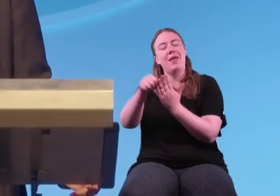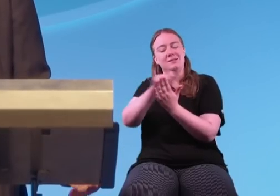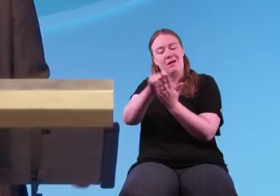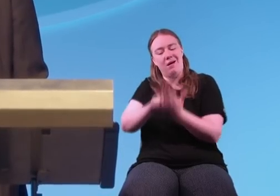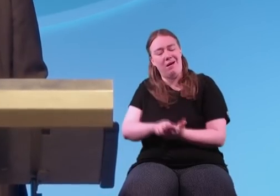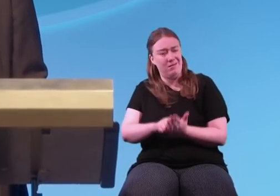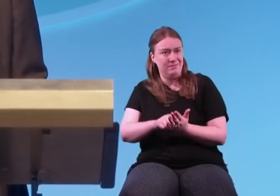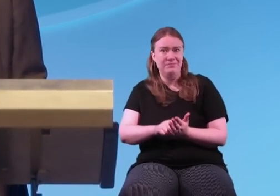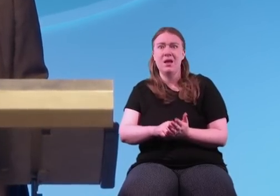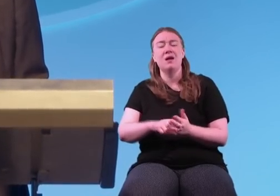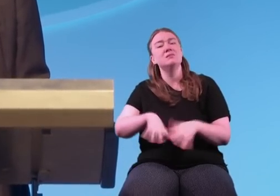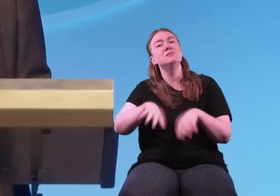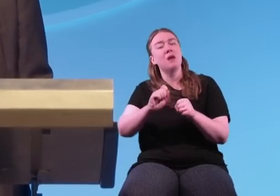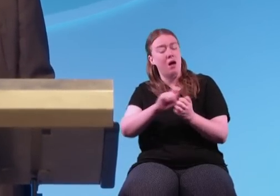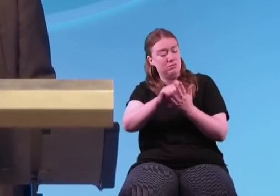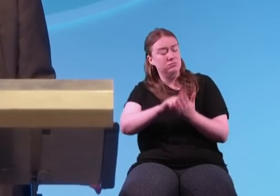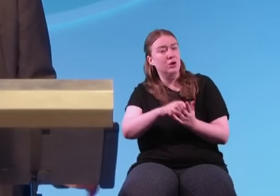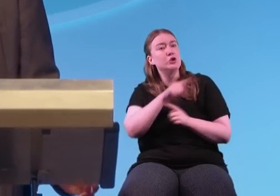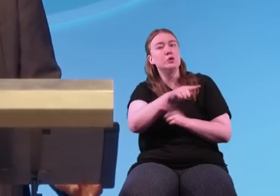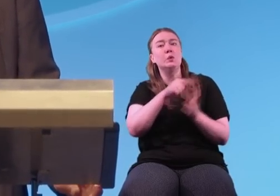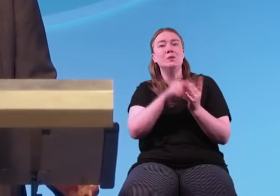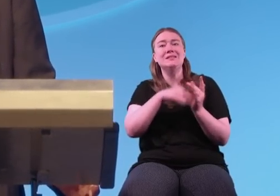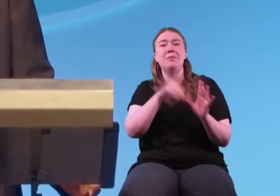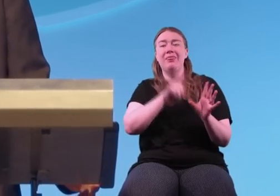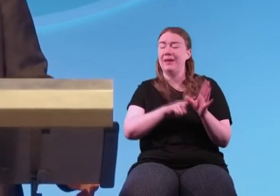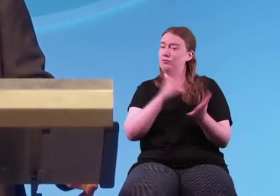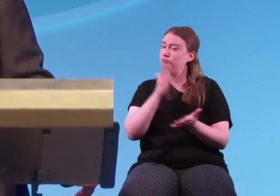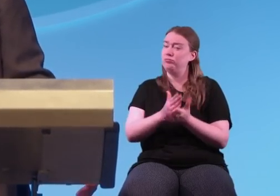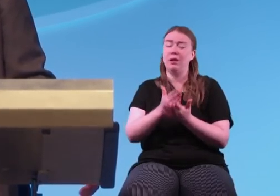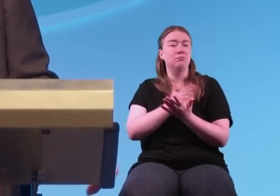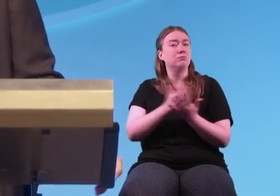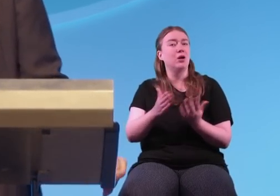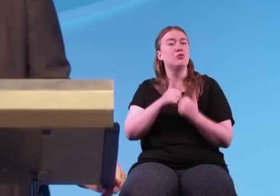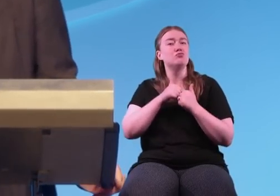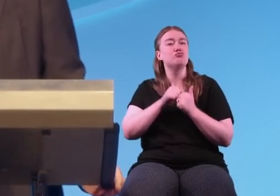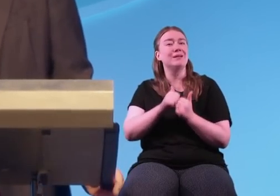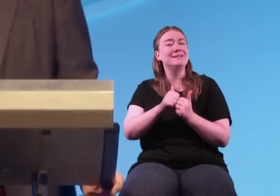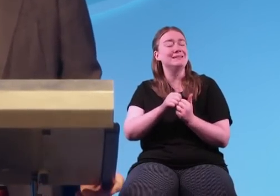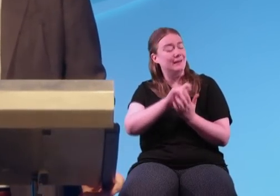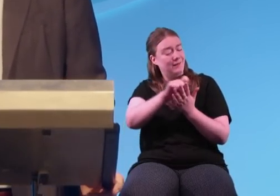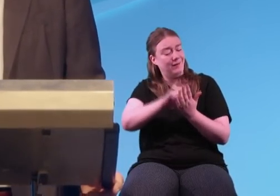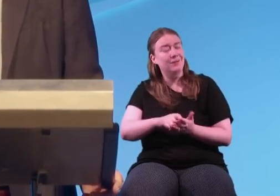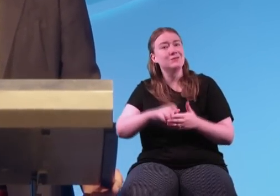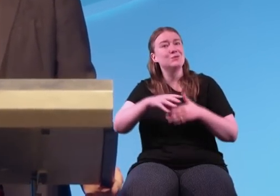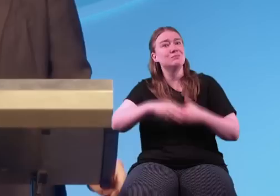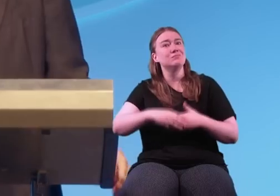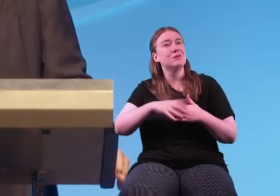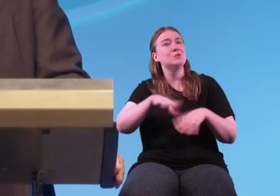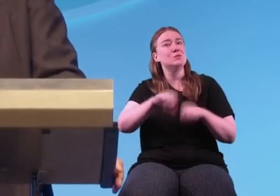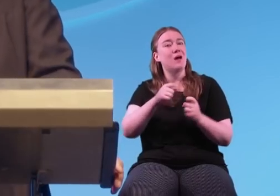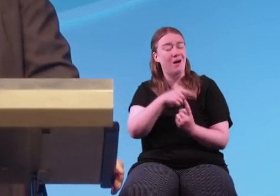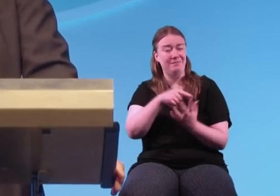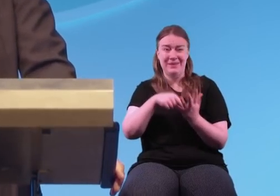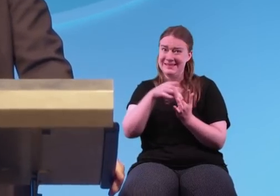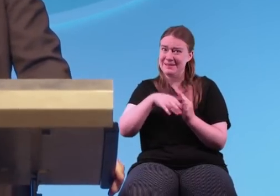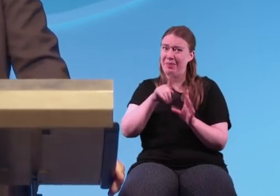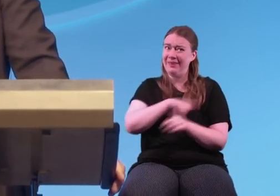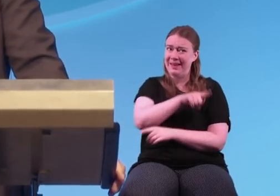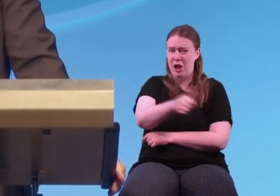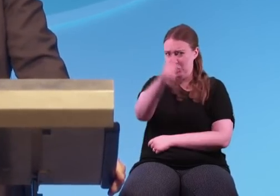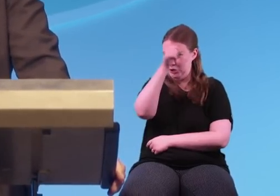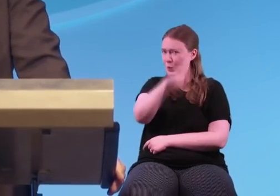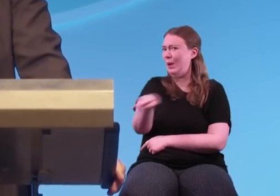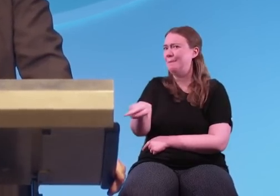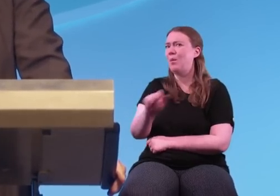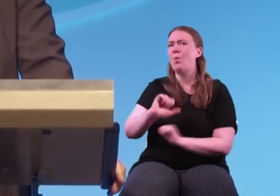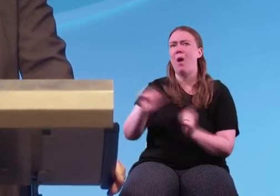greeting. In a customary fashion, he is not introducing himself to Timothy. Timothy knew him well. He